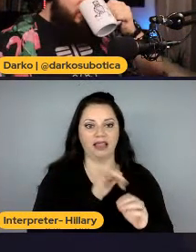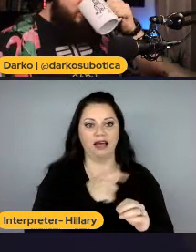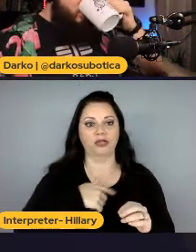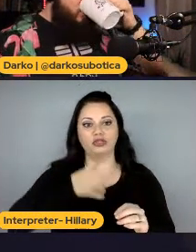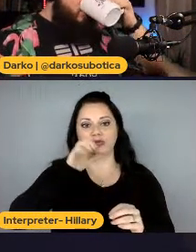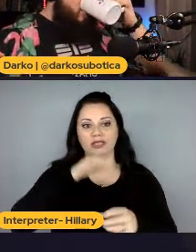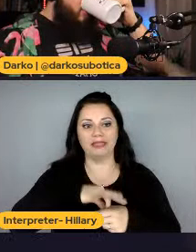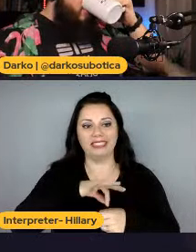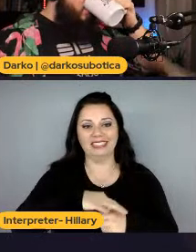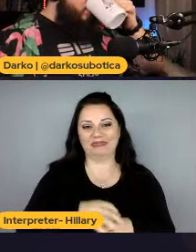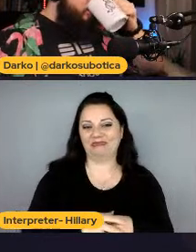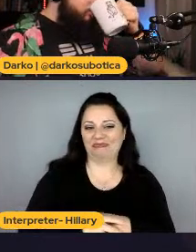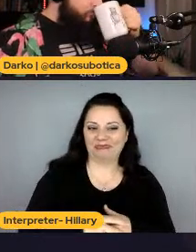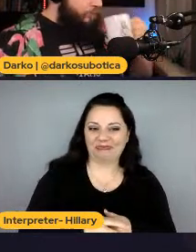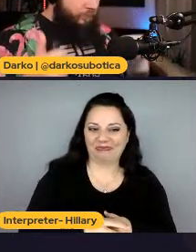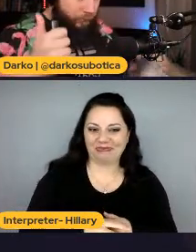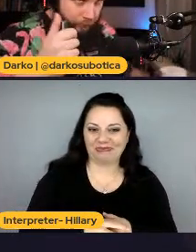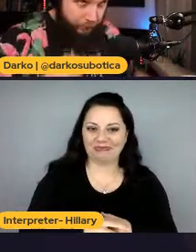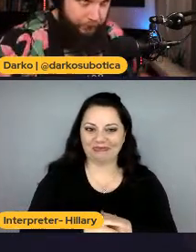tea.